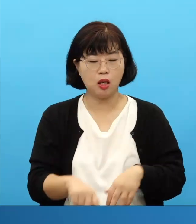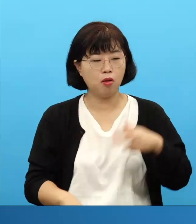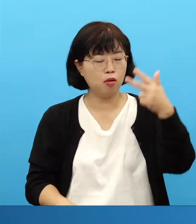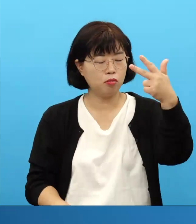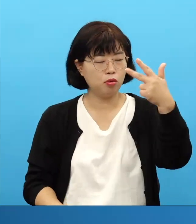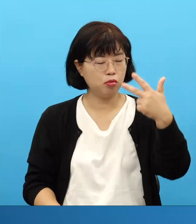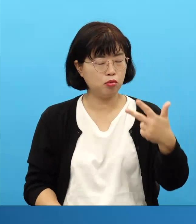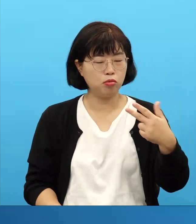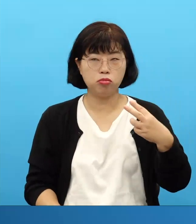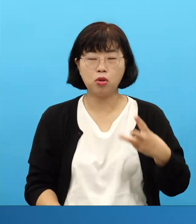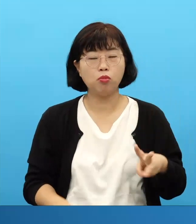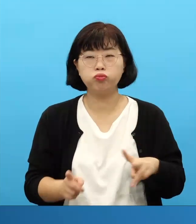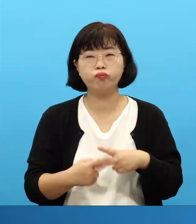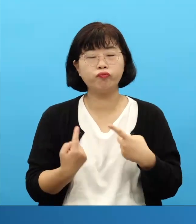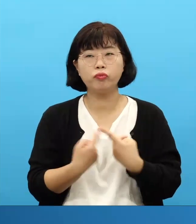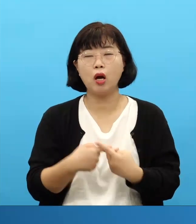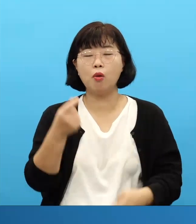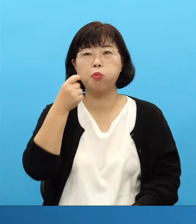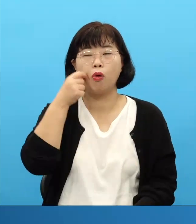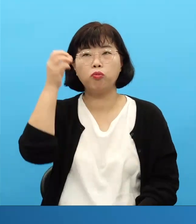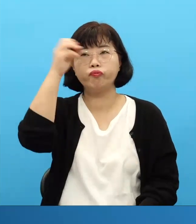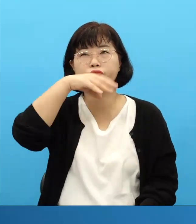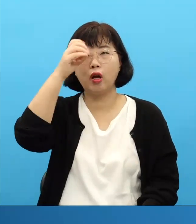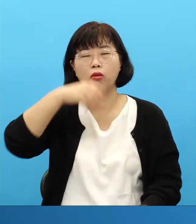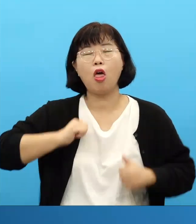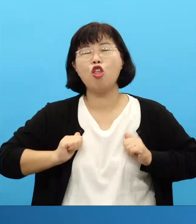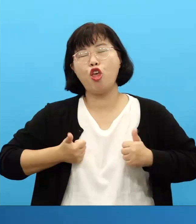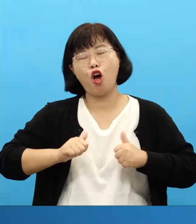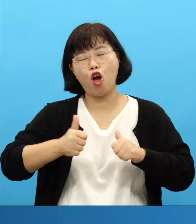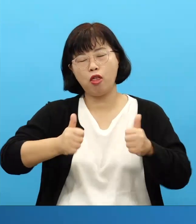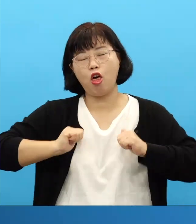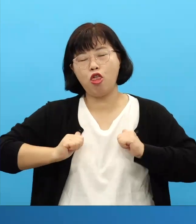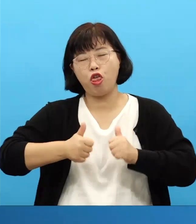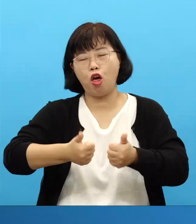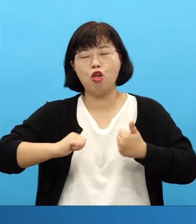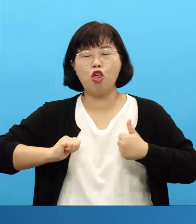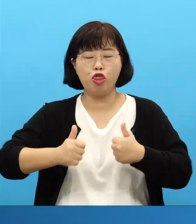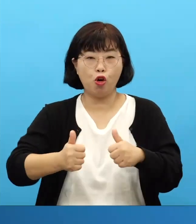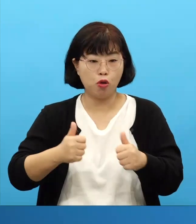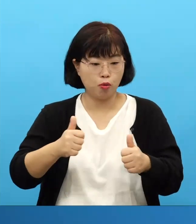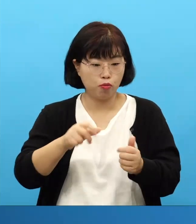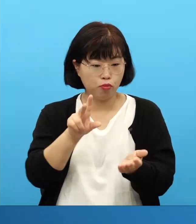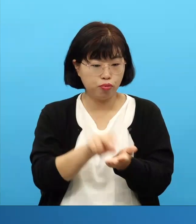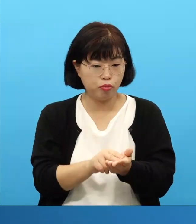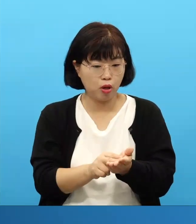And basically you must be inside this blessing but not doing this. You're just working hard and you're worrying. That's all in vain.